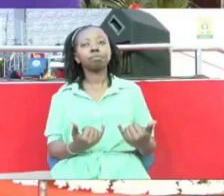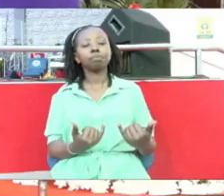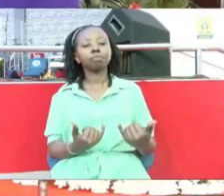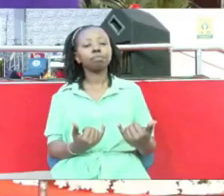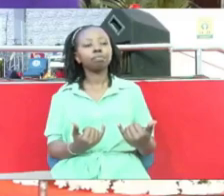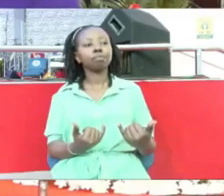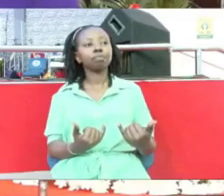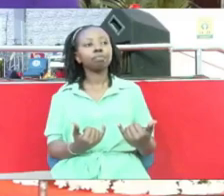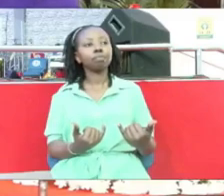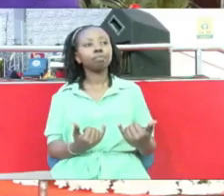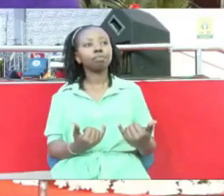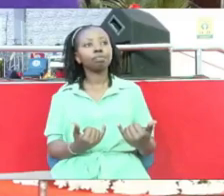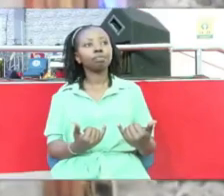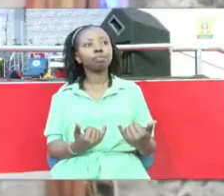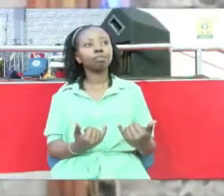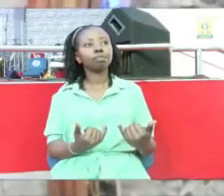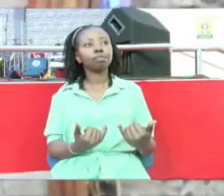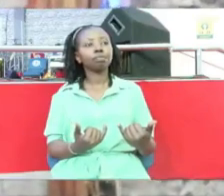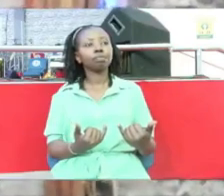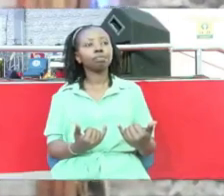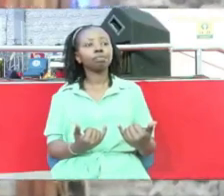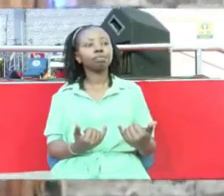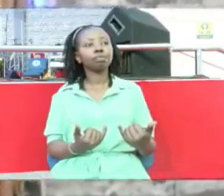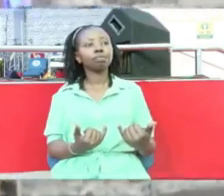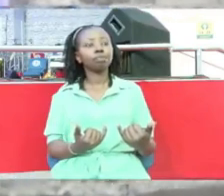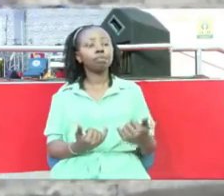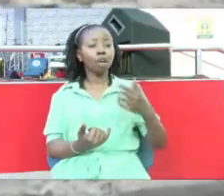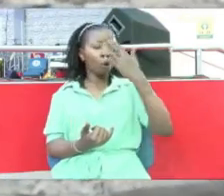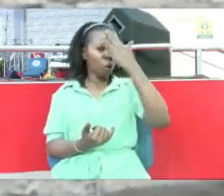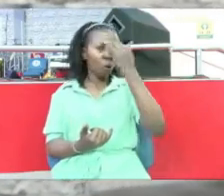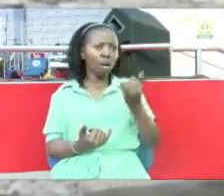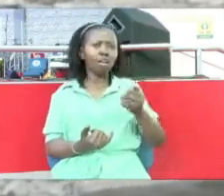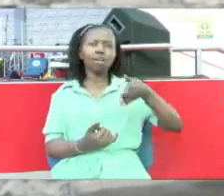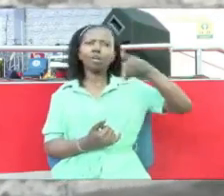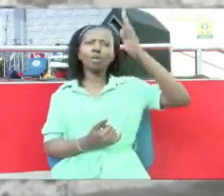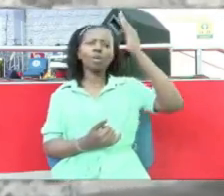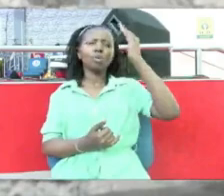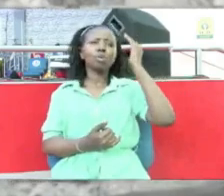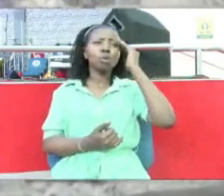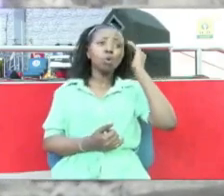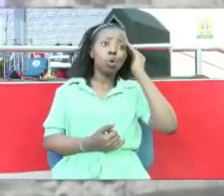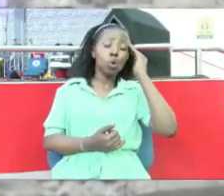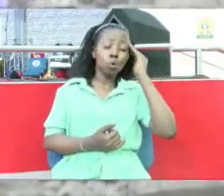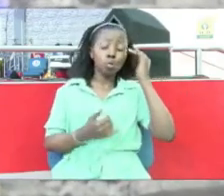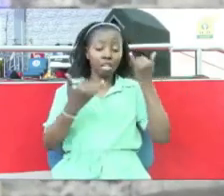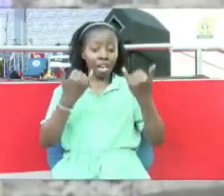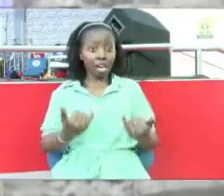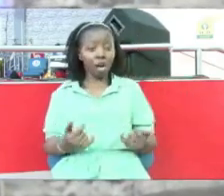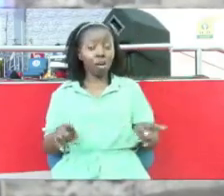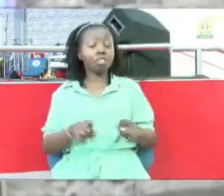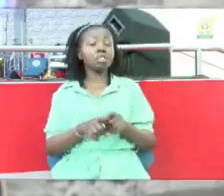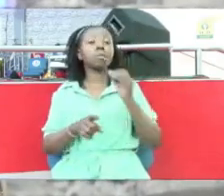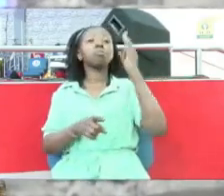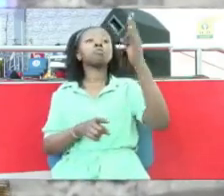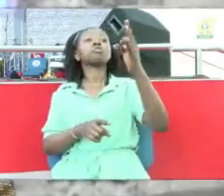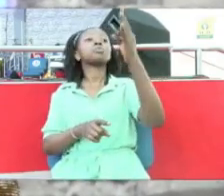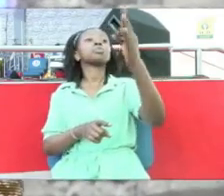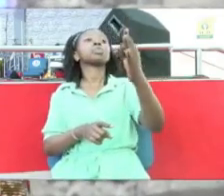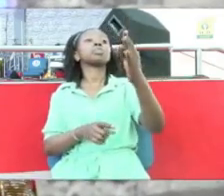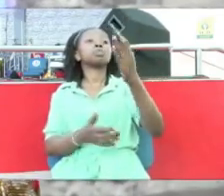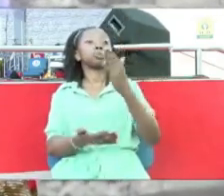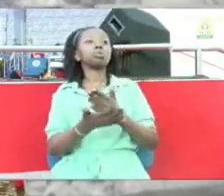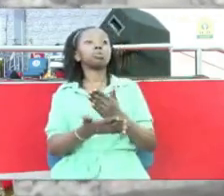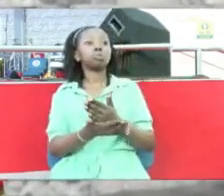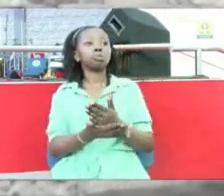pa Mungu, mahali pa dumu pa Mungu zaidi. Because God knows the present and the future. Kwa sababu Mungu anajua hali ya leo